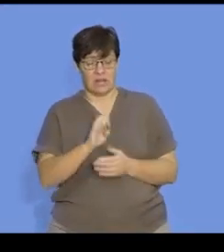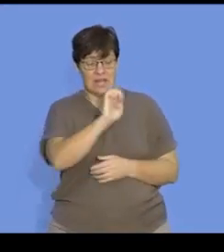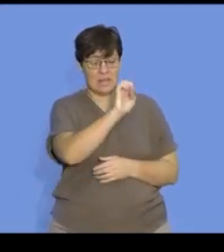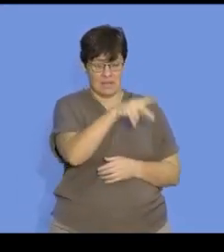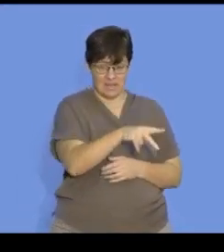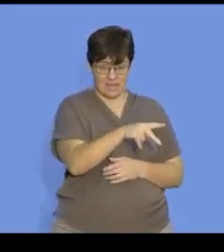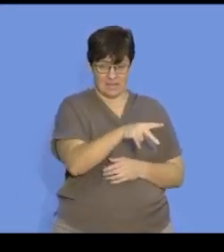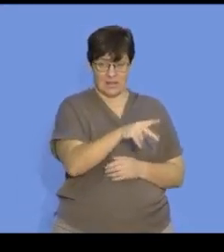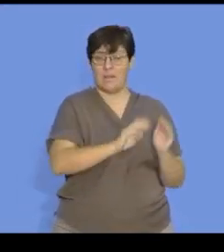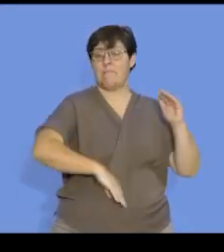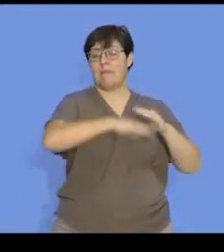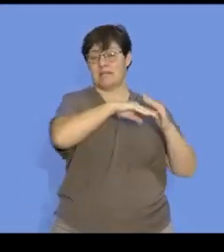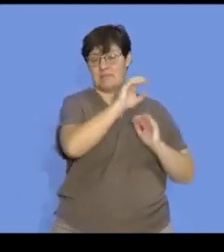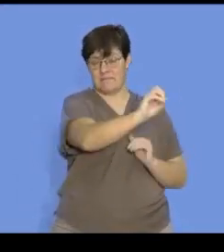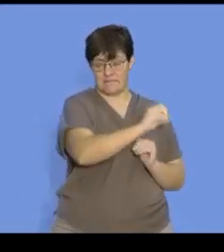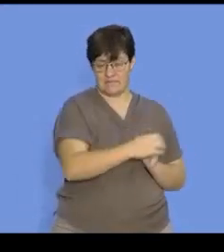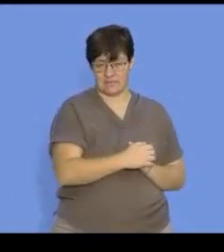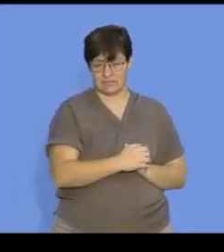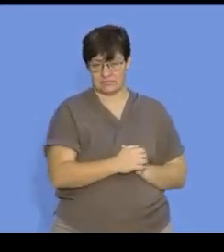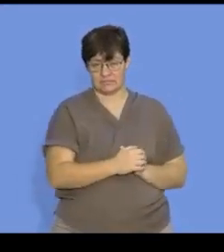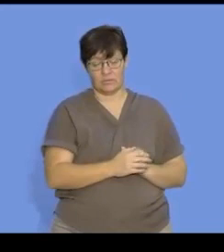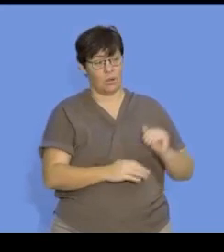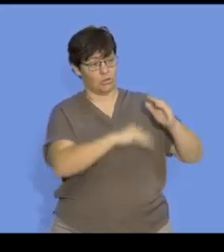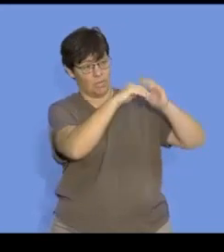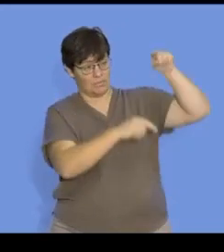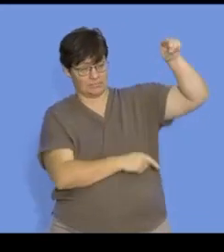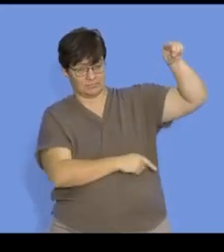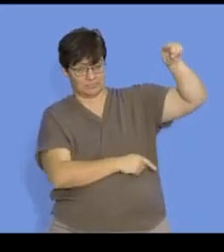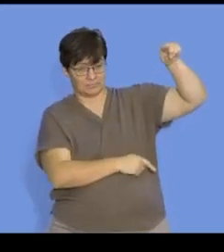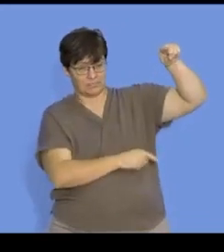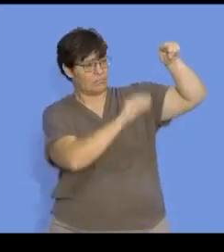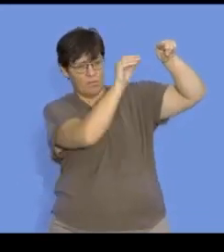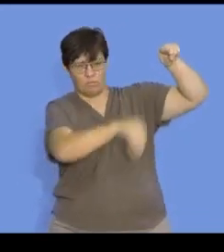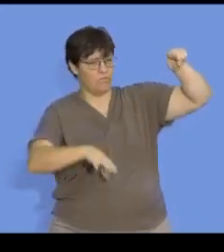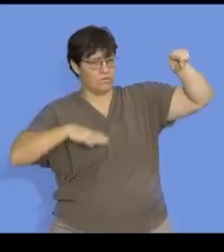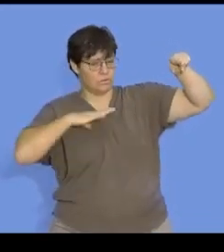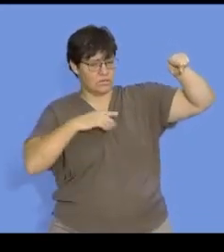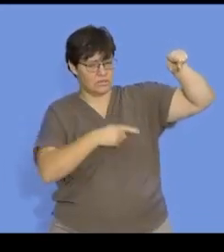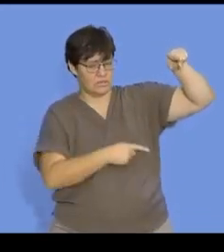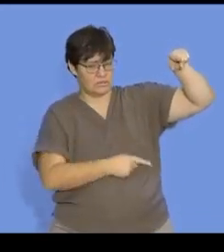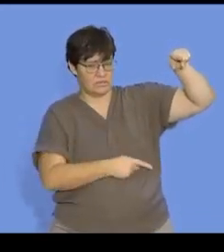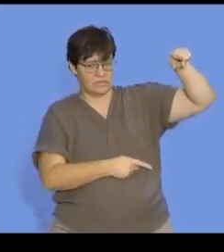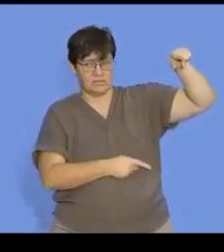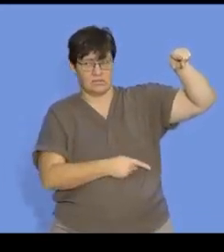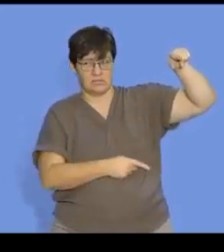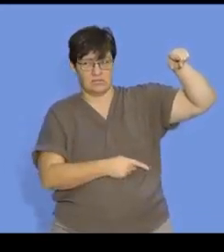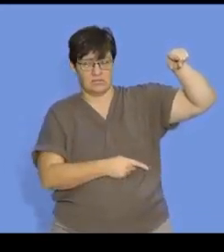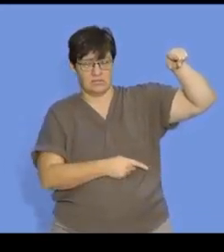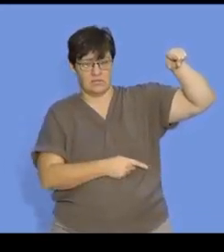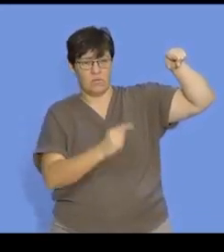a maximum. That's when he's at the top and he's not moving. Falls from